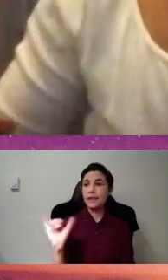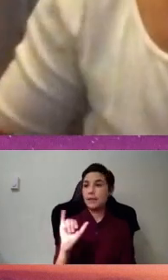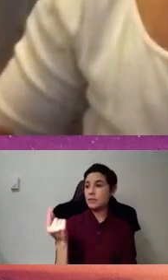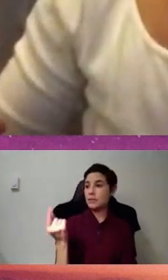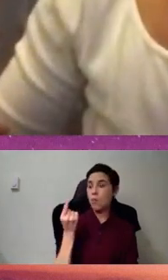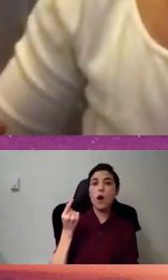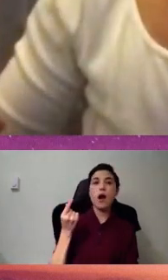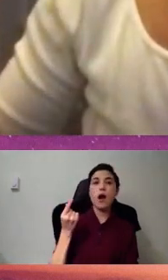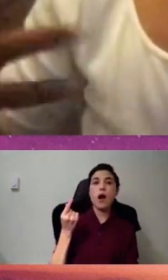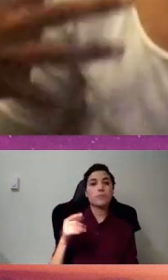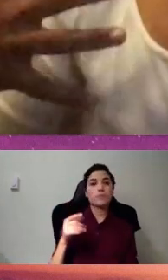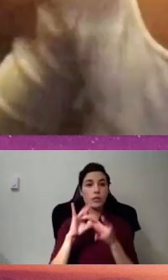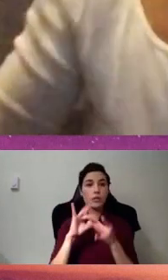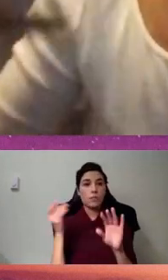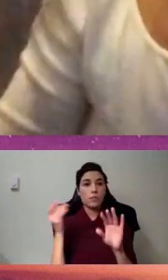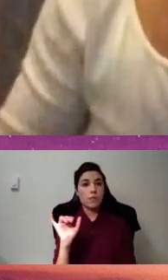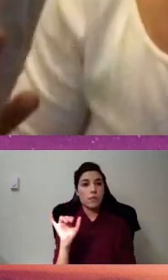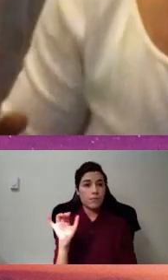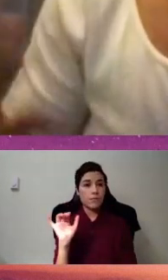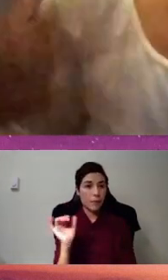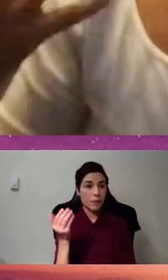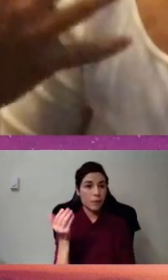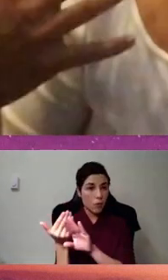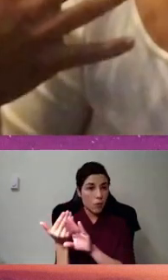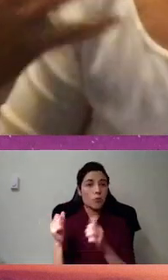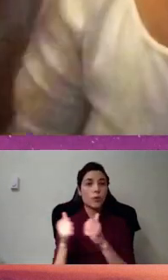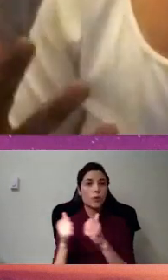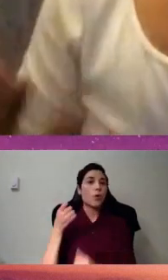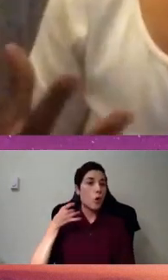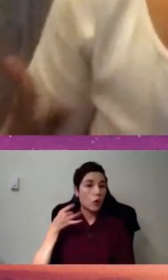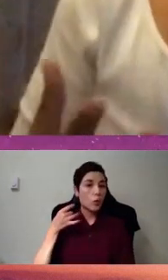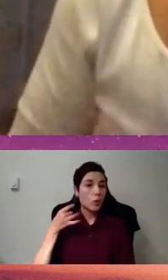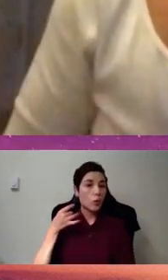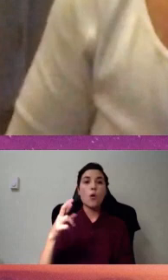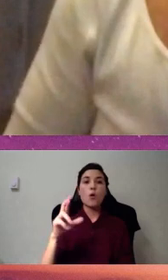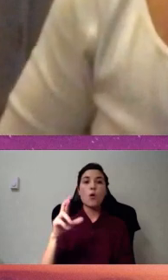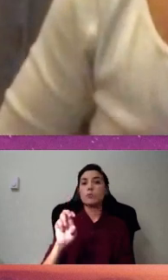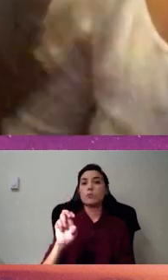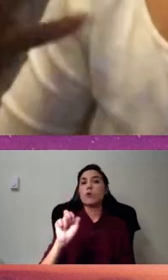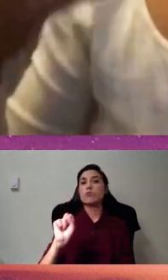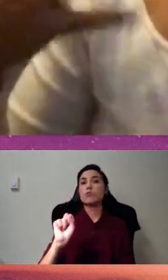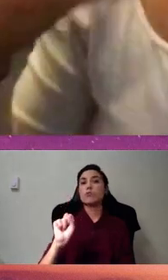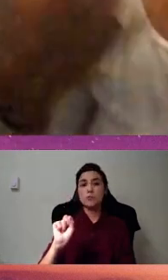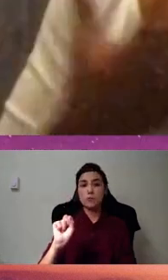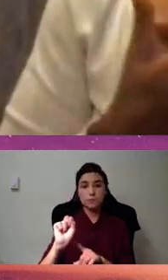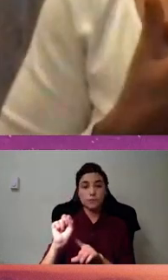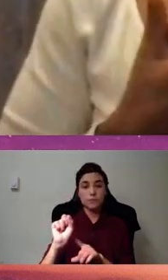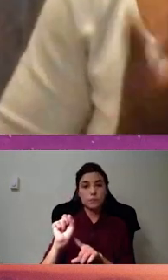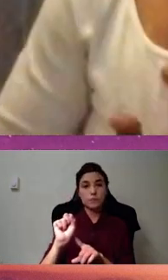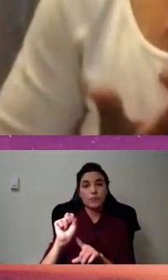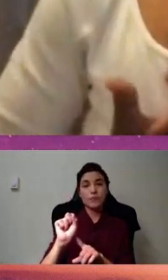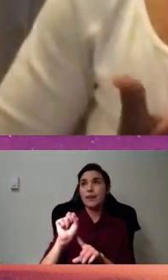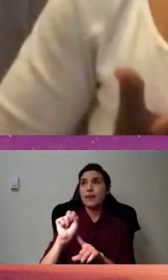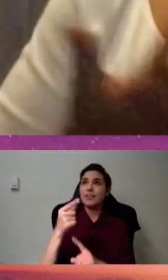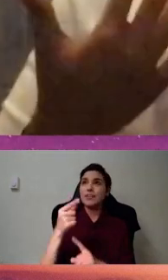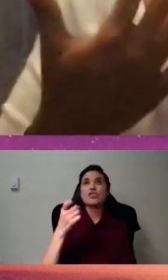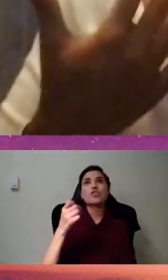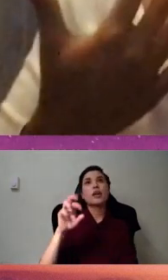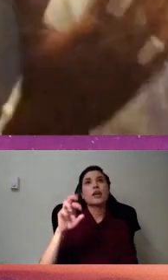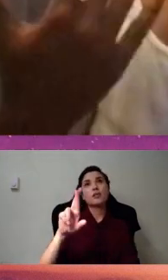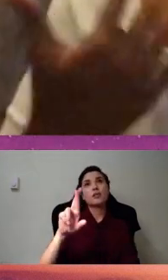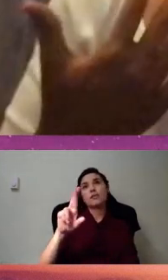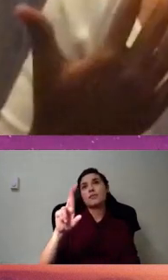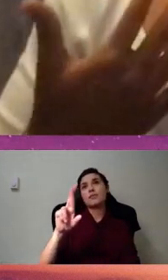that's acceptable and palatable to the white gaze is how I take it. So, and it even like